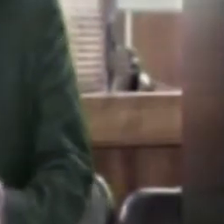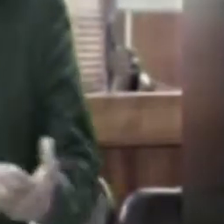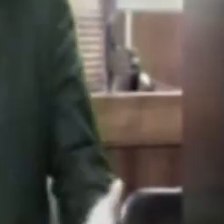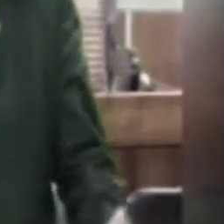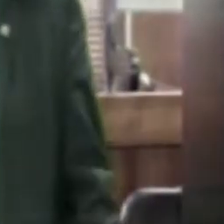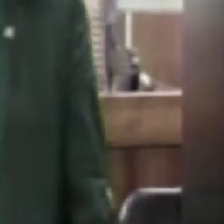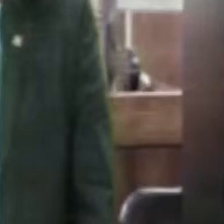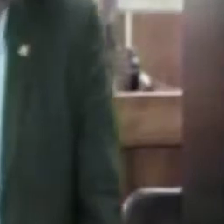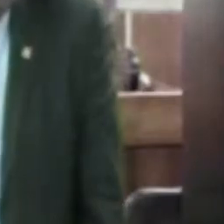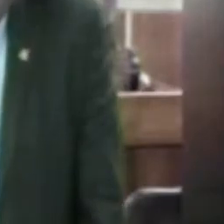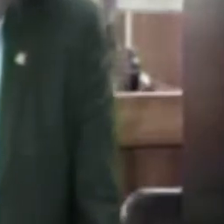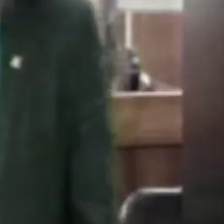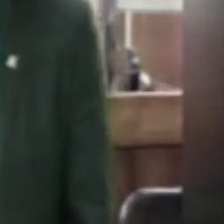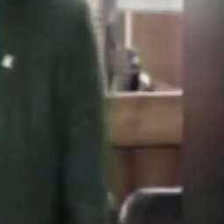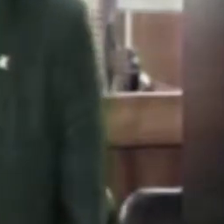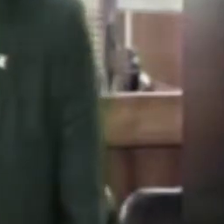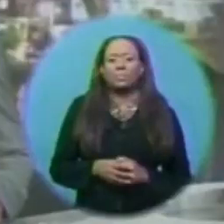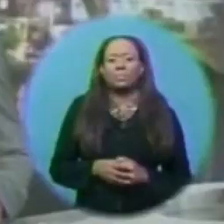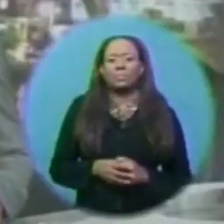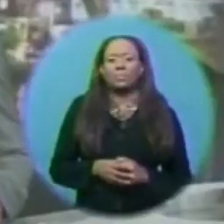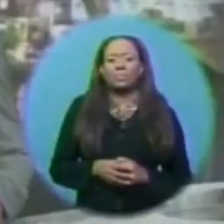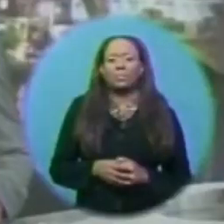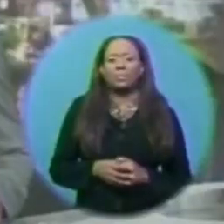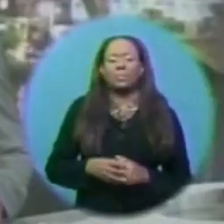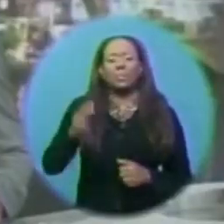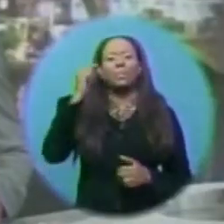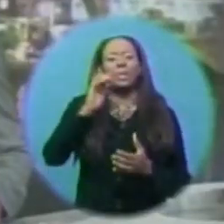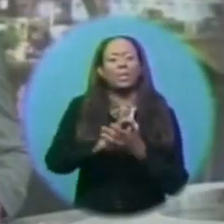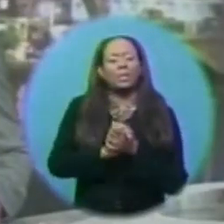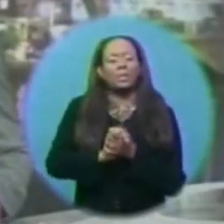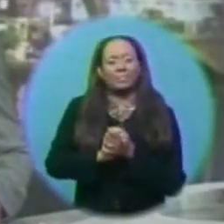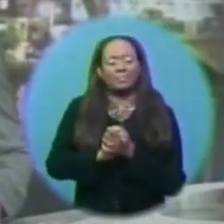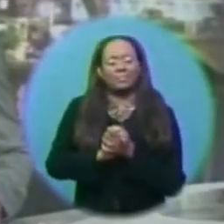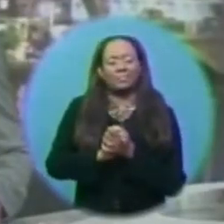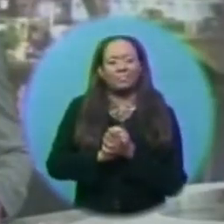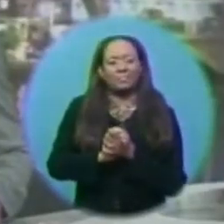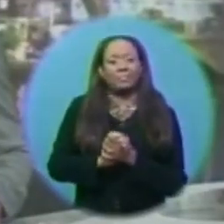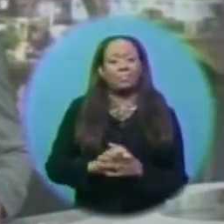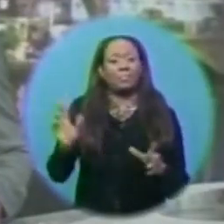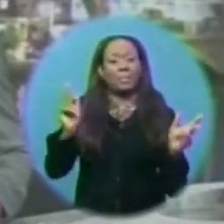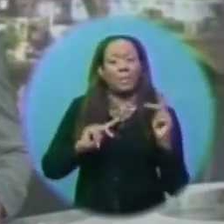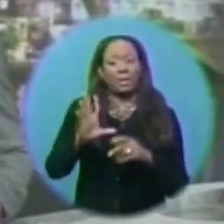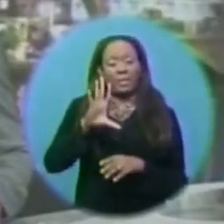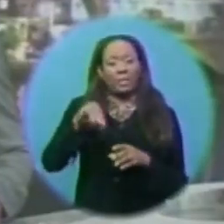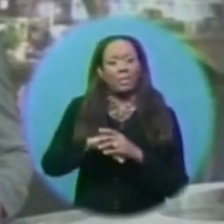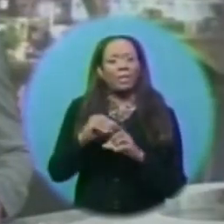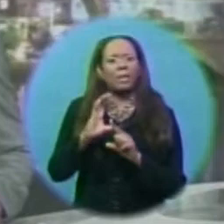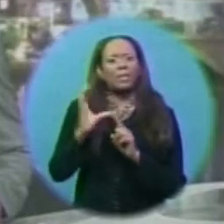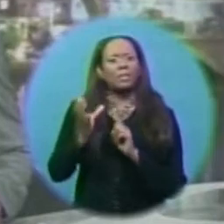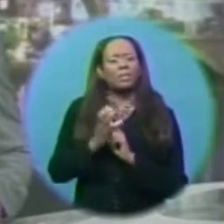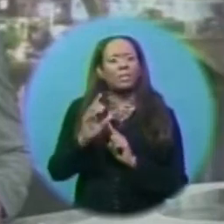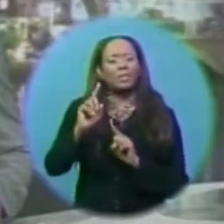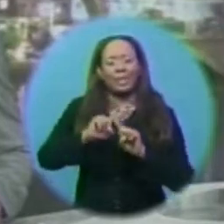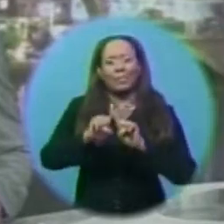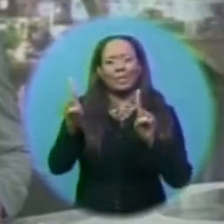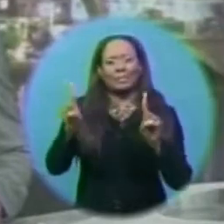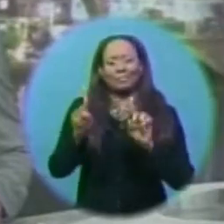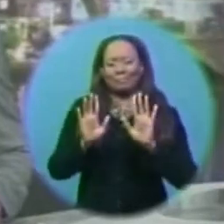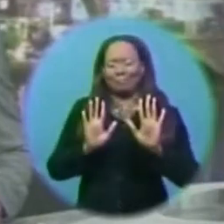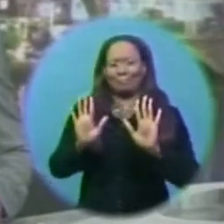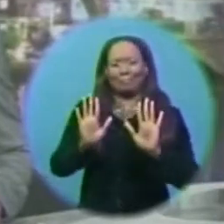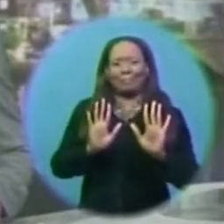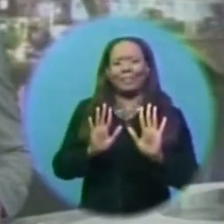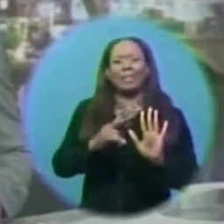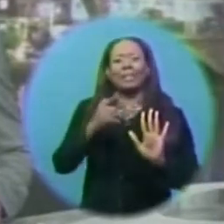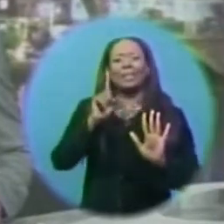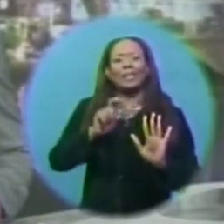the particular area. Now, Senator Watson also believes cultural practitioners are different from people in other sectors